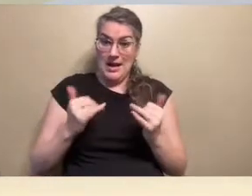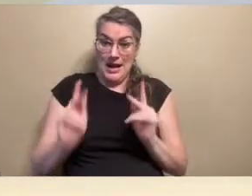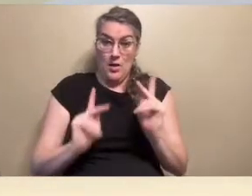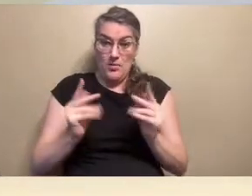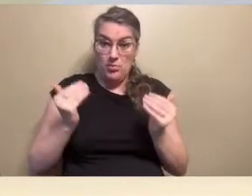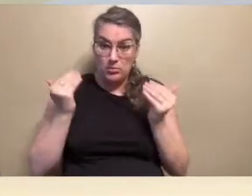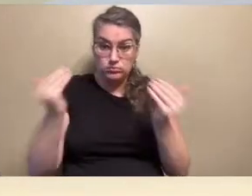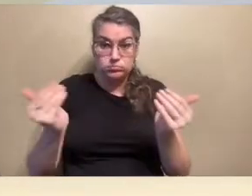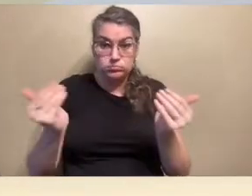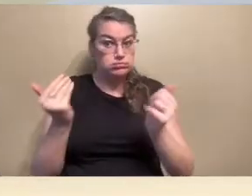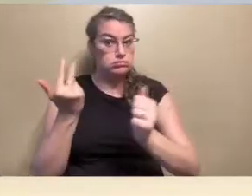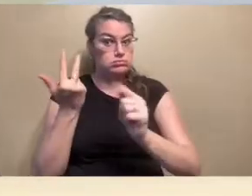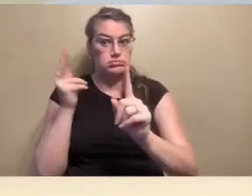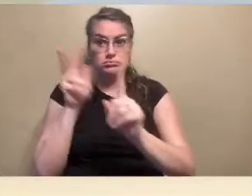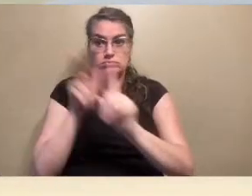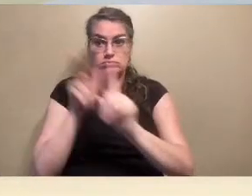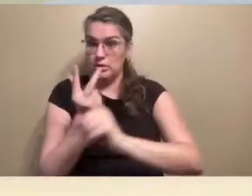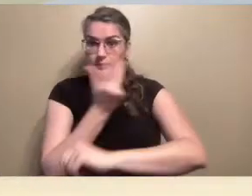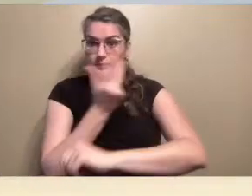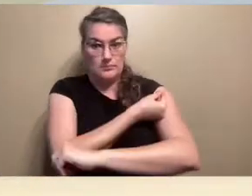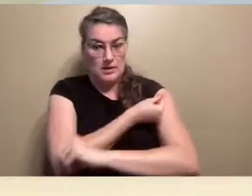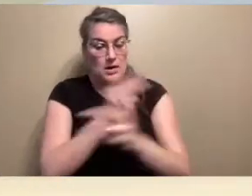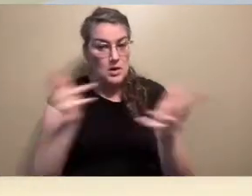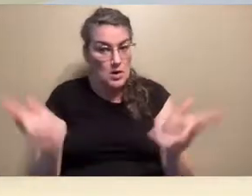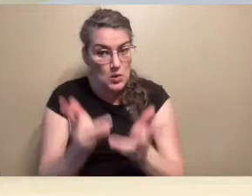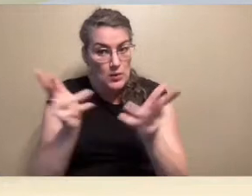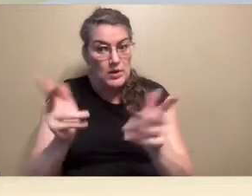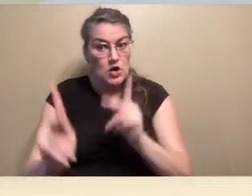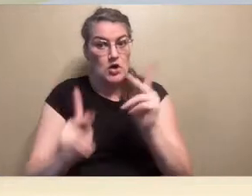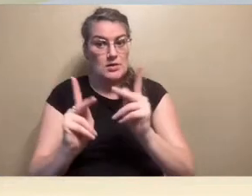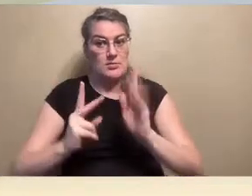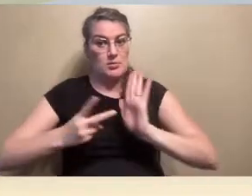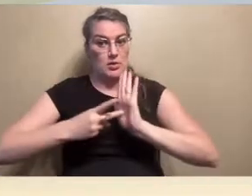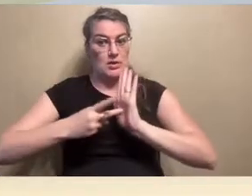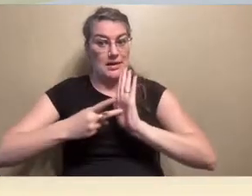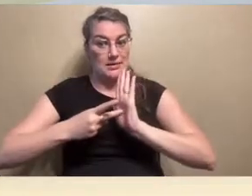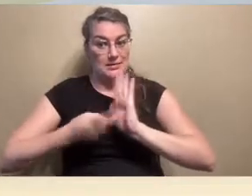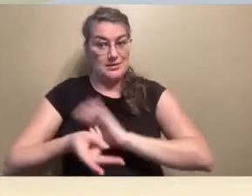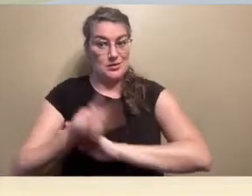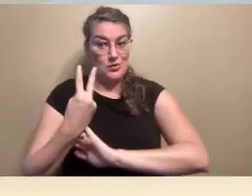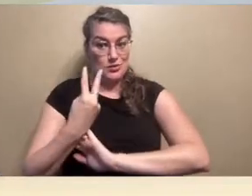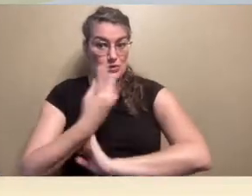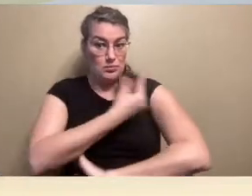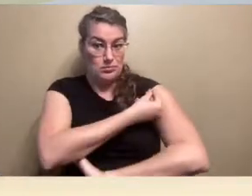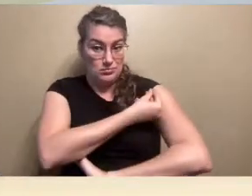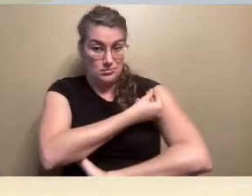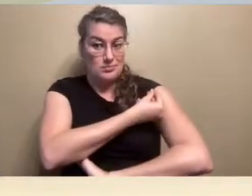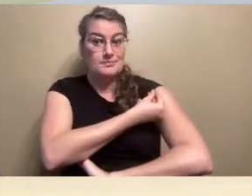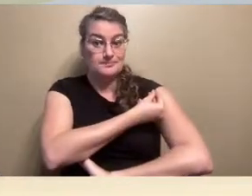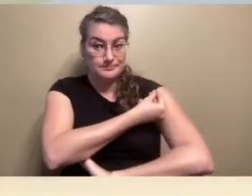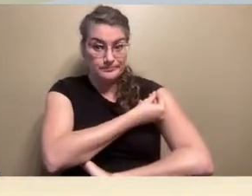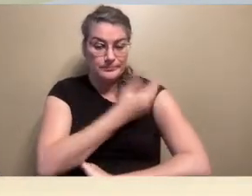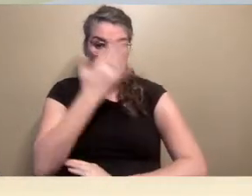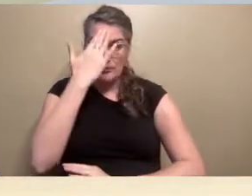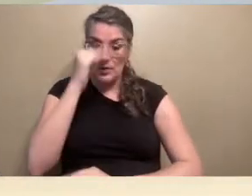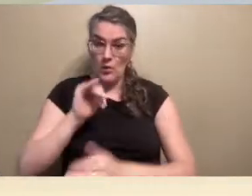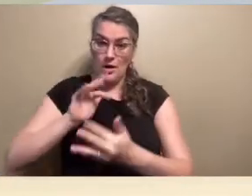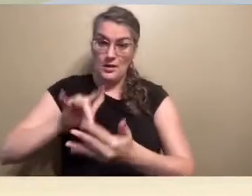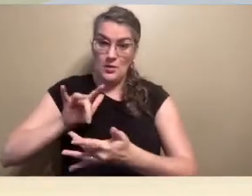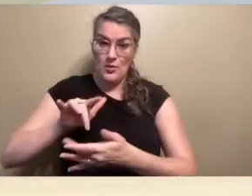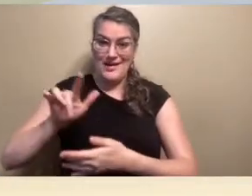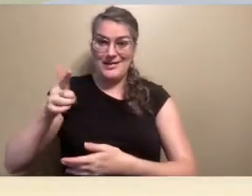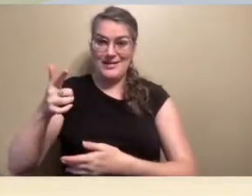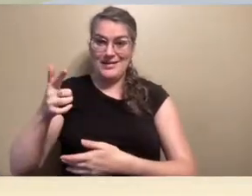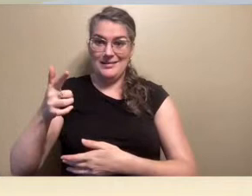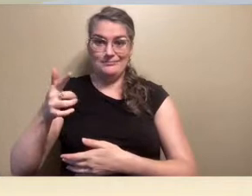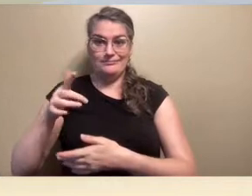and we certainly want individuals to get their second dose a little bit earlier and to be protected sooner. So